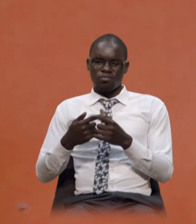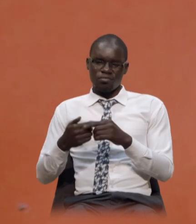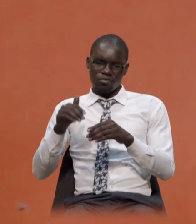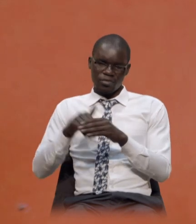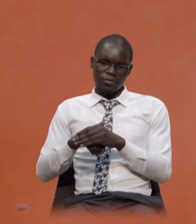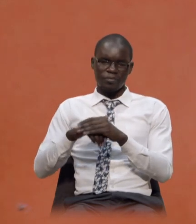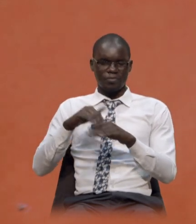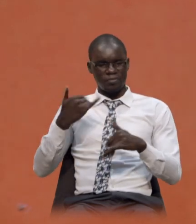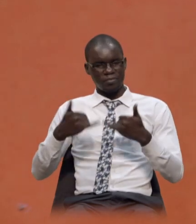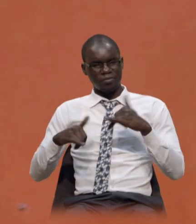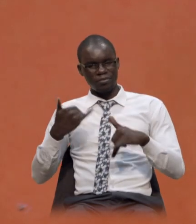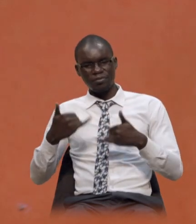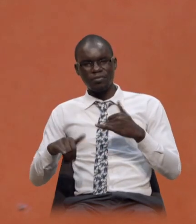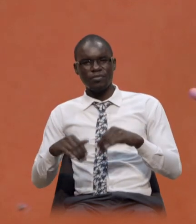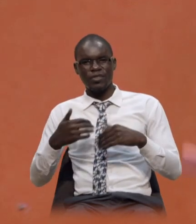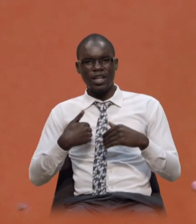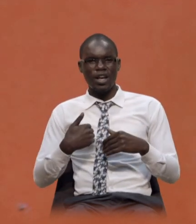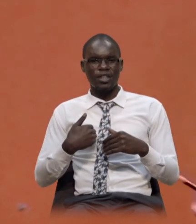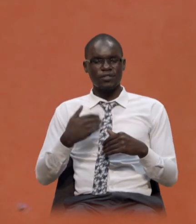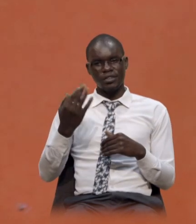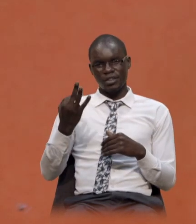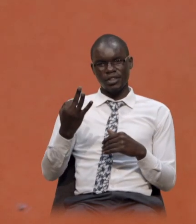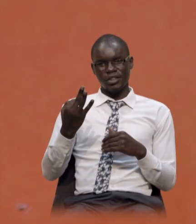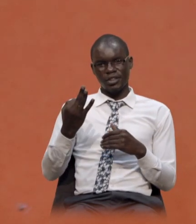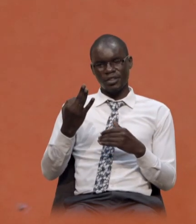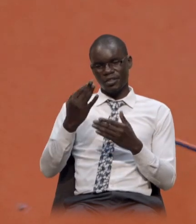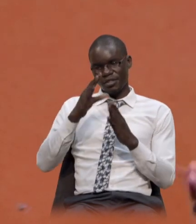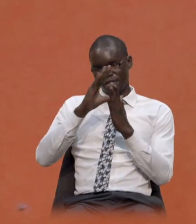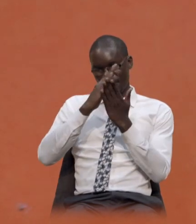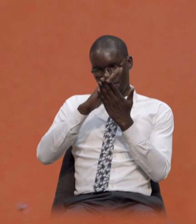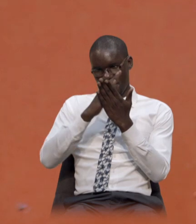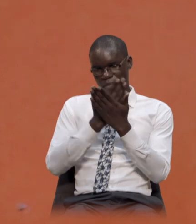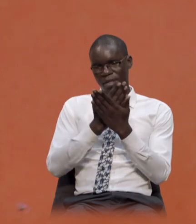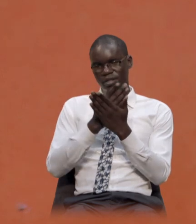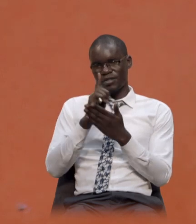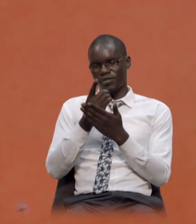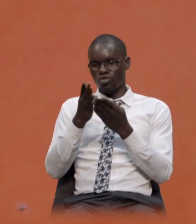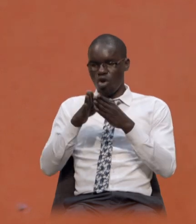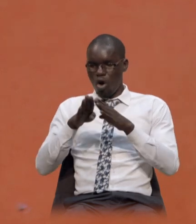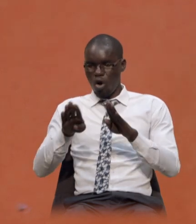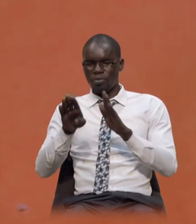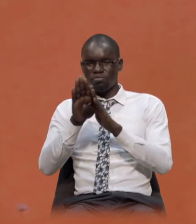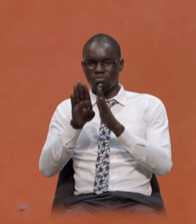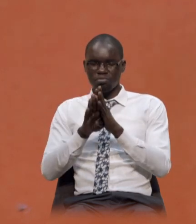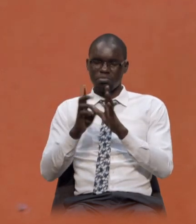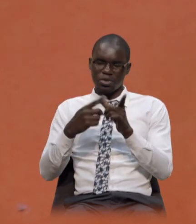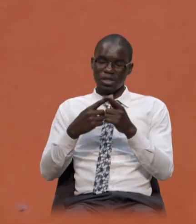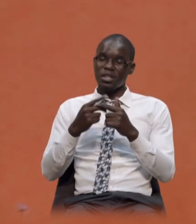game. So for today, we have three sections. The first one will be opening the Bible. The second round will